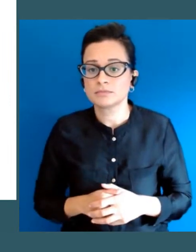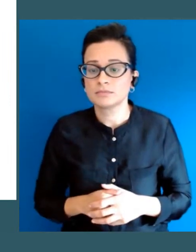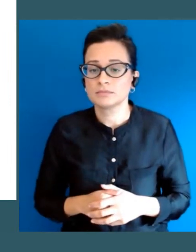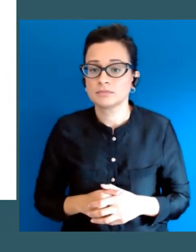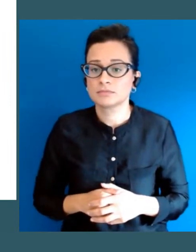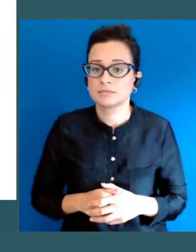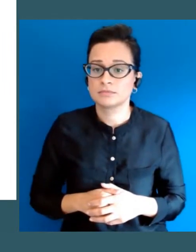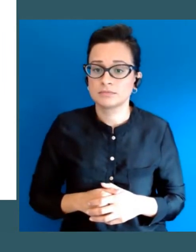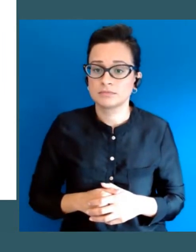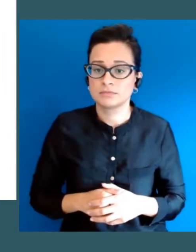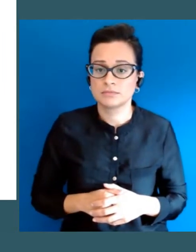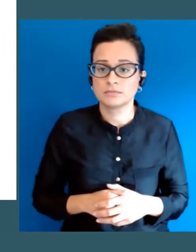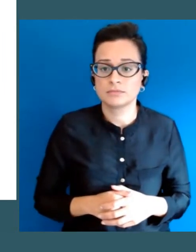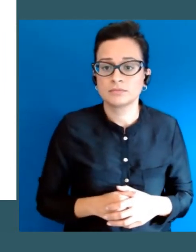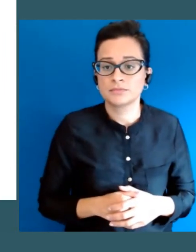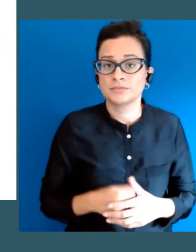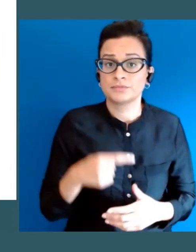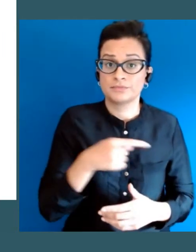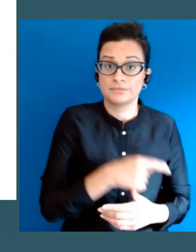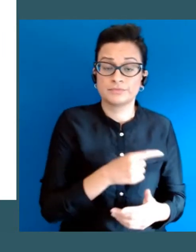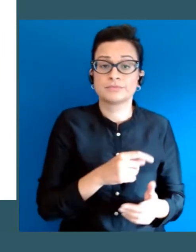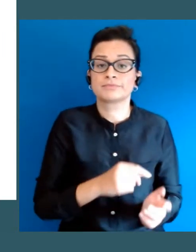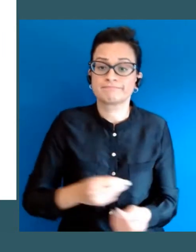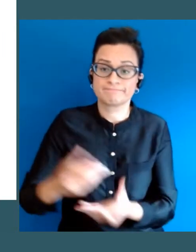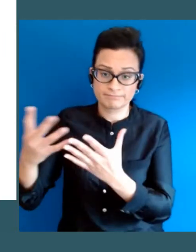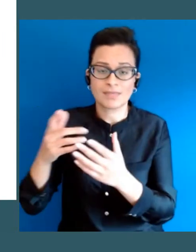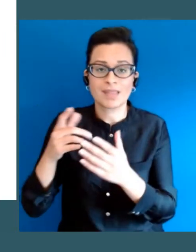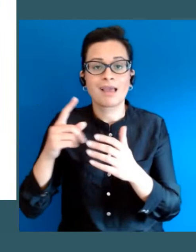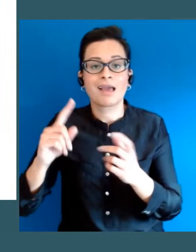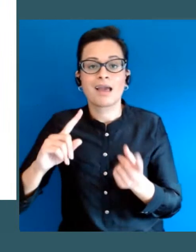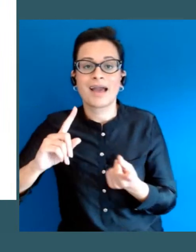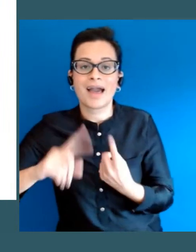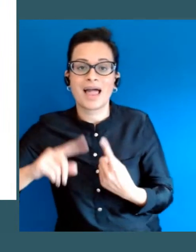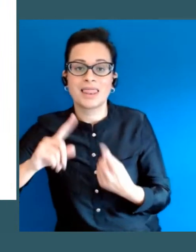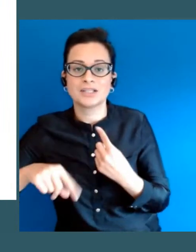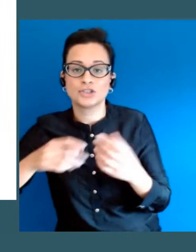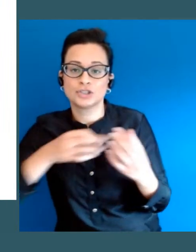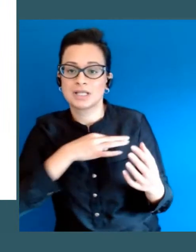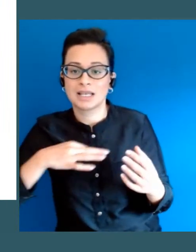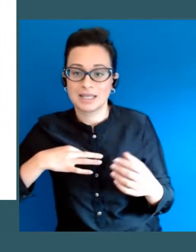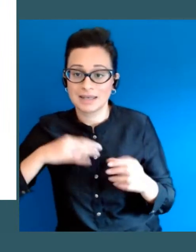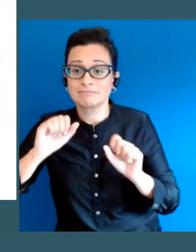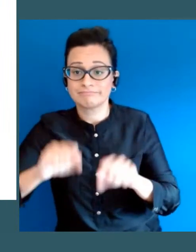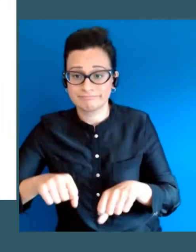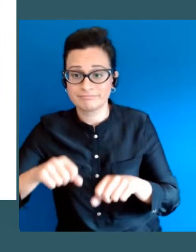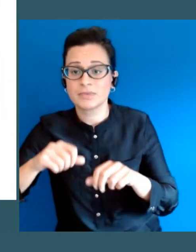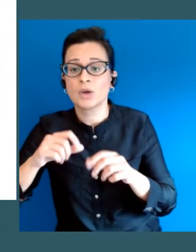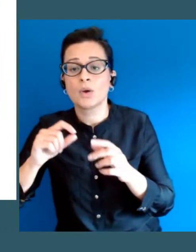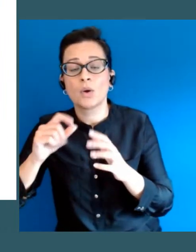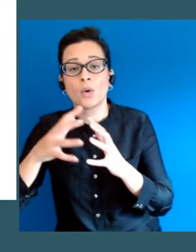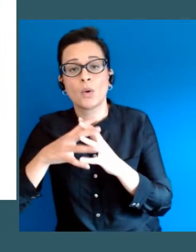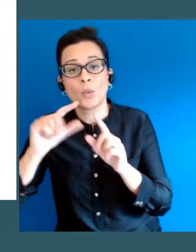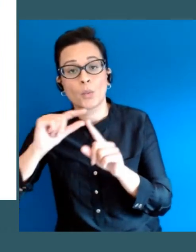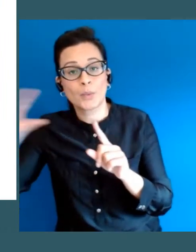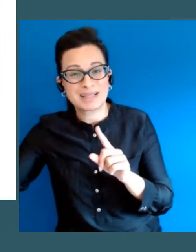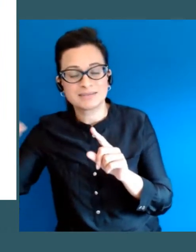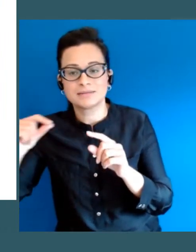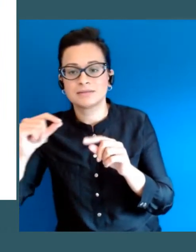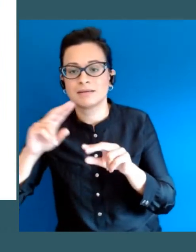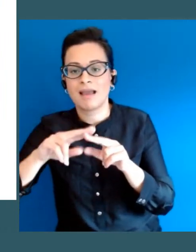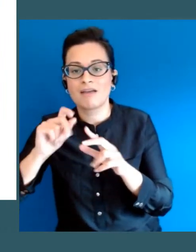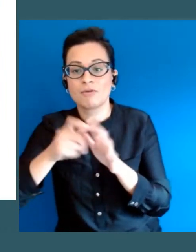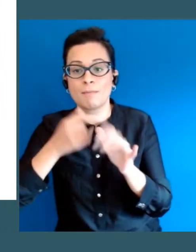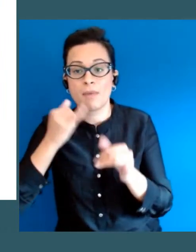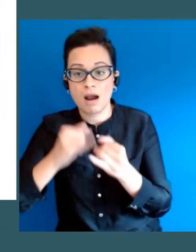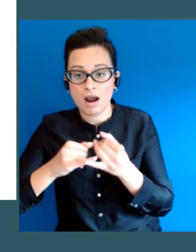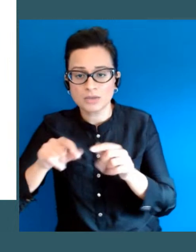So he was then seen in an allergy clinic. He was diagnosed with oat and wheat FPIES. The allergy team also conducted skin prick tests to rule